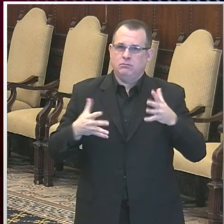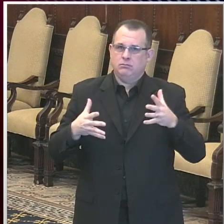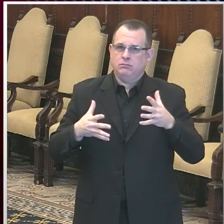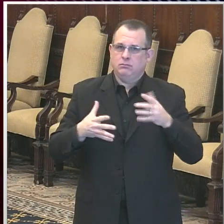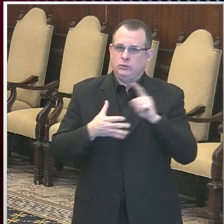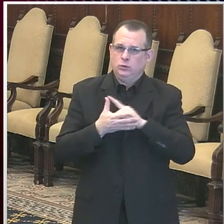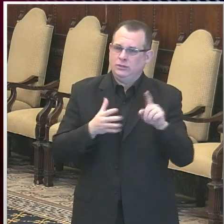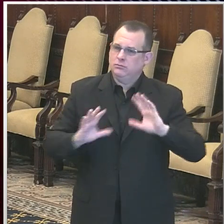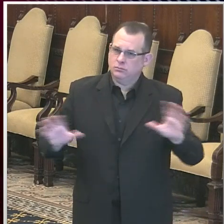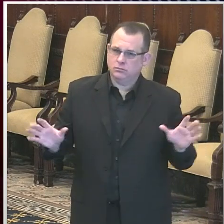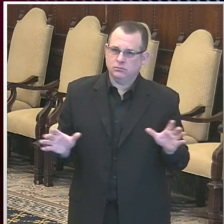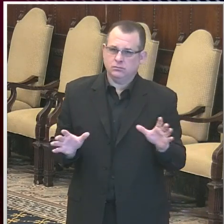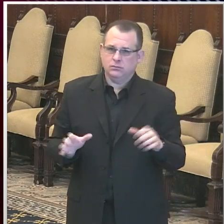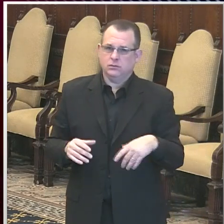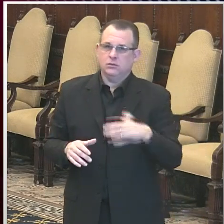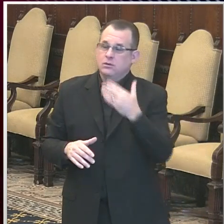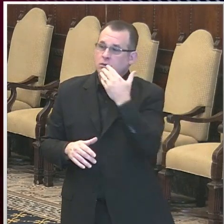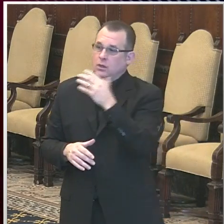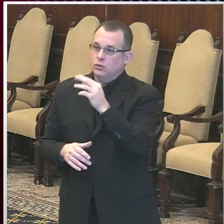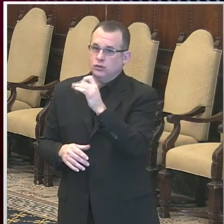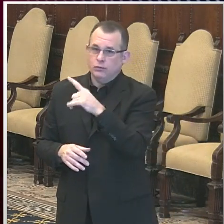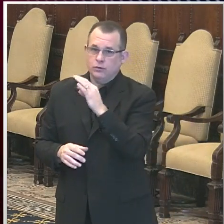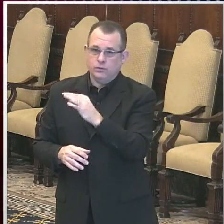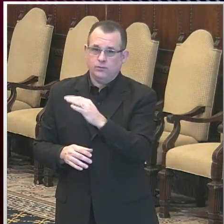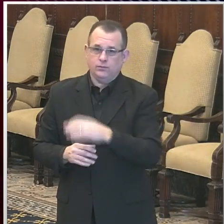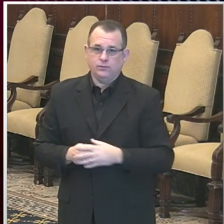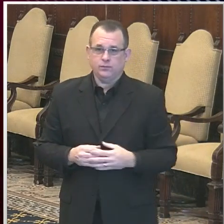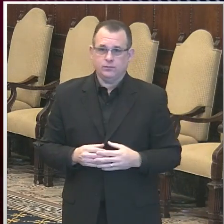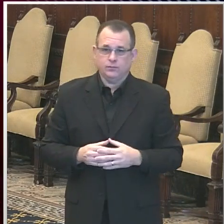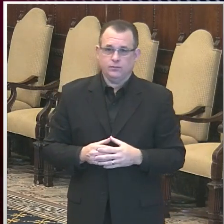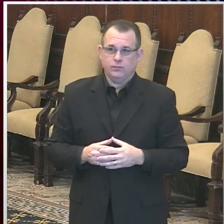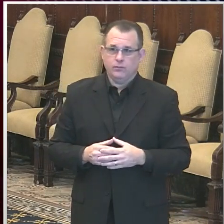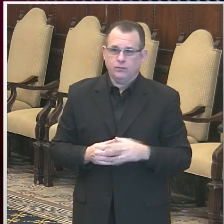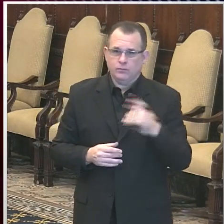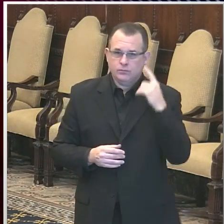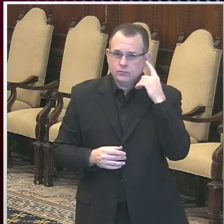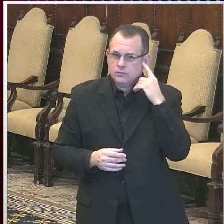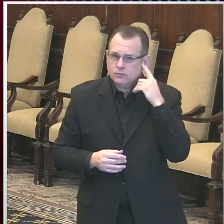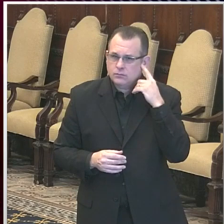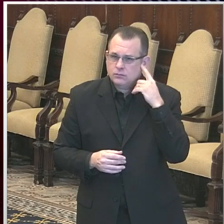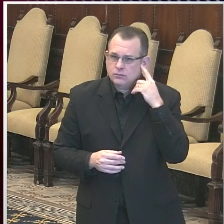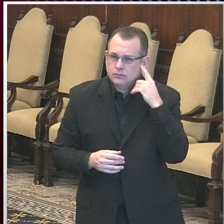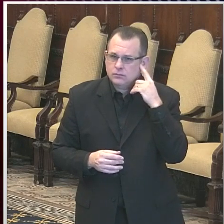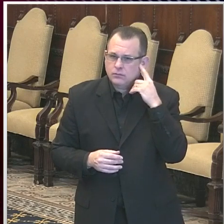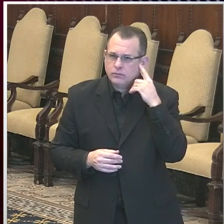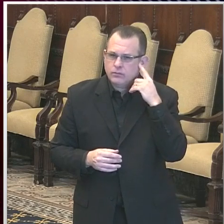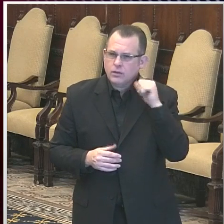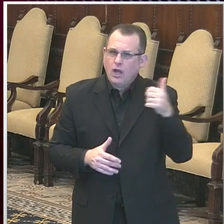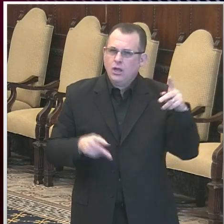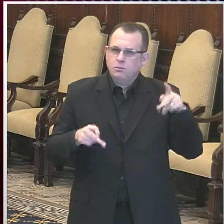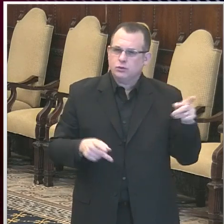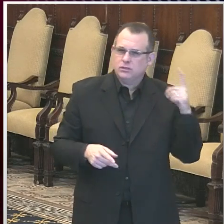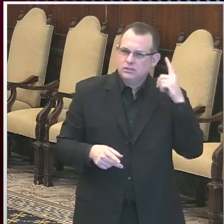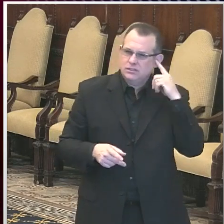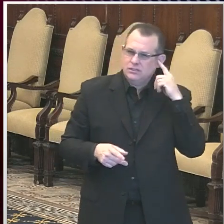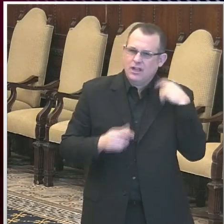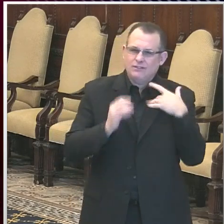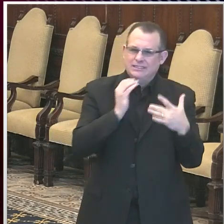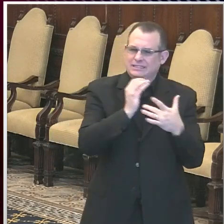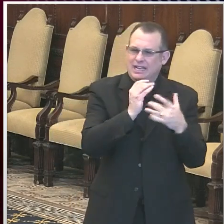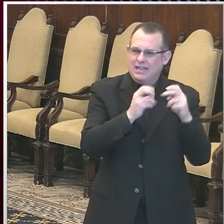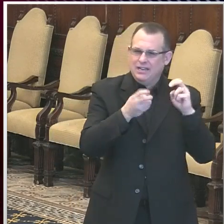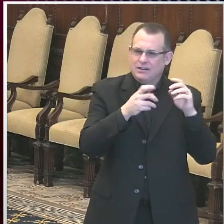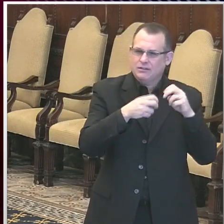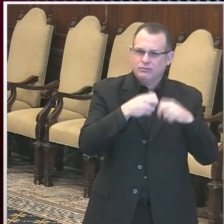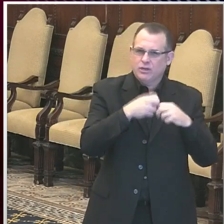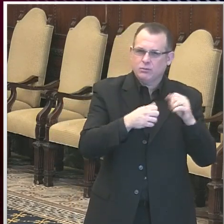Cheryl. Charlene Santiago of Univision has questions. She's up next, but she is having technical problems. So we are